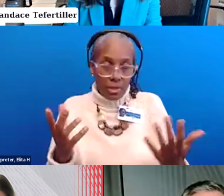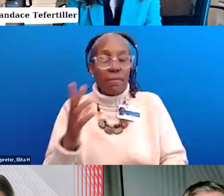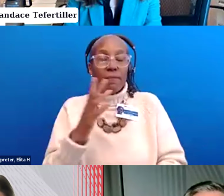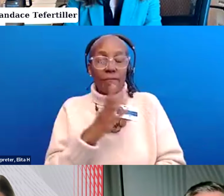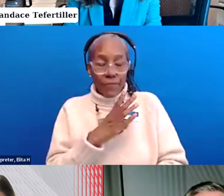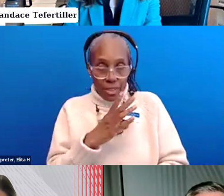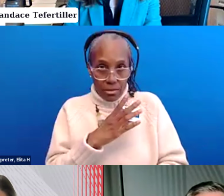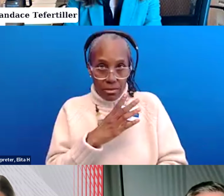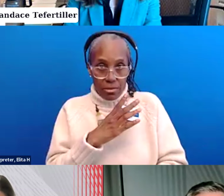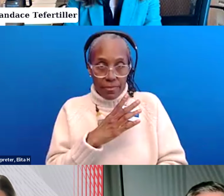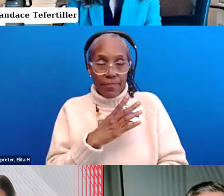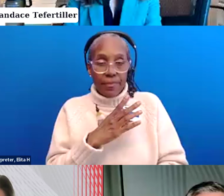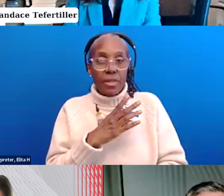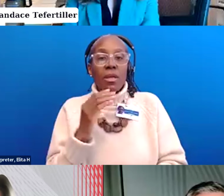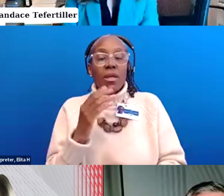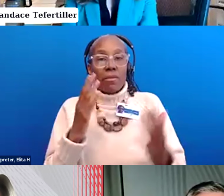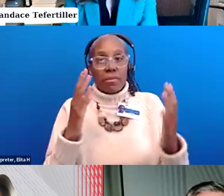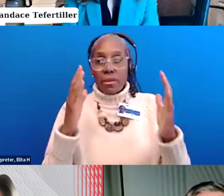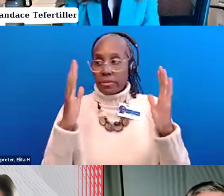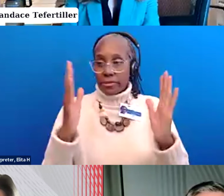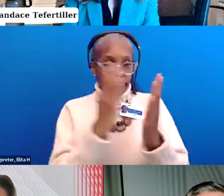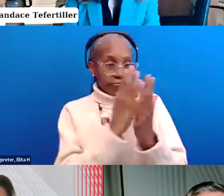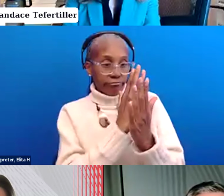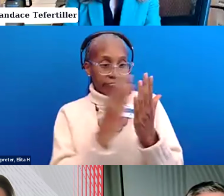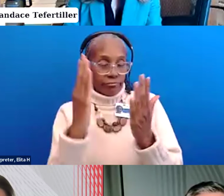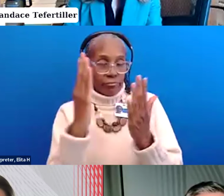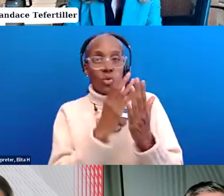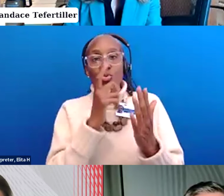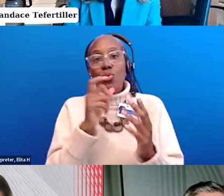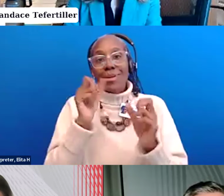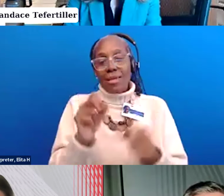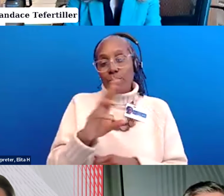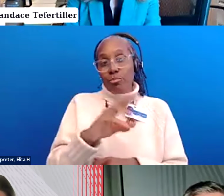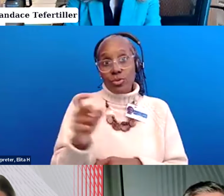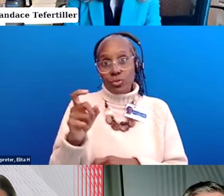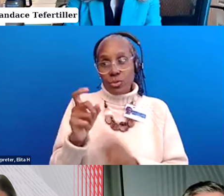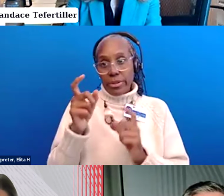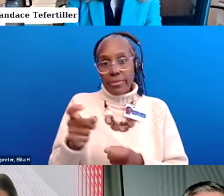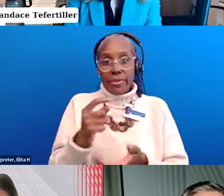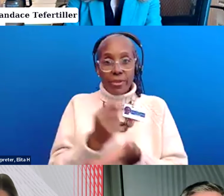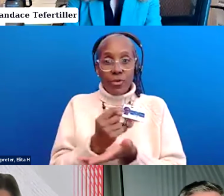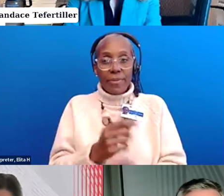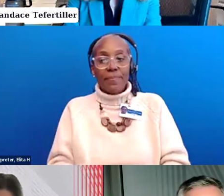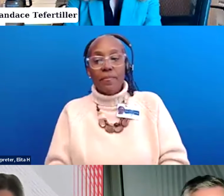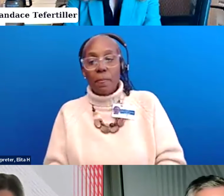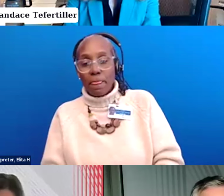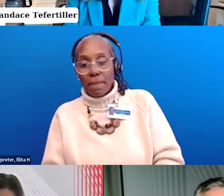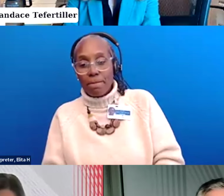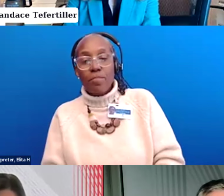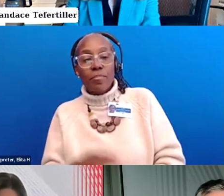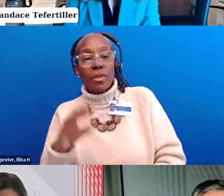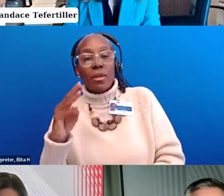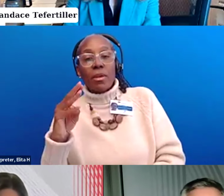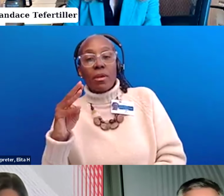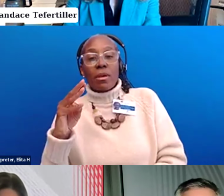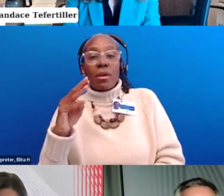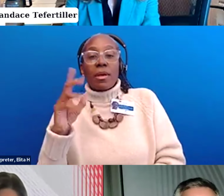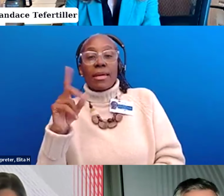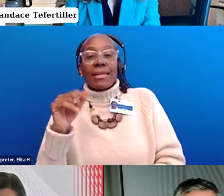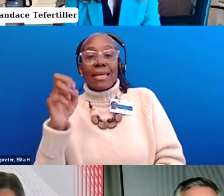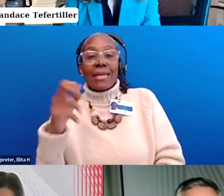fine. So that is really the scope of who will be prescribing this therapy. And indeed, Marco, if I may, I